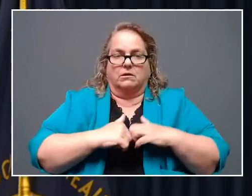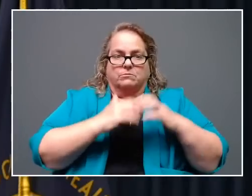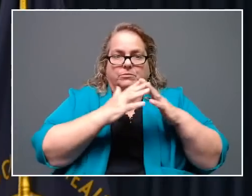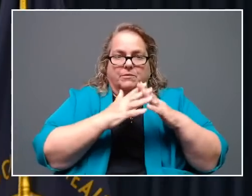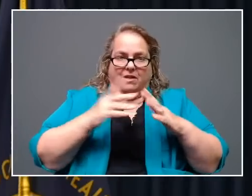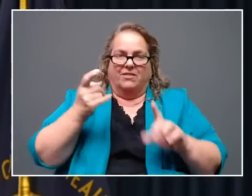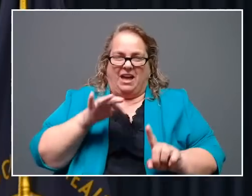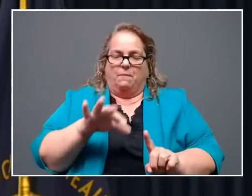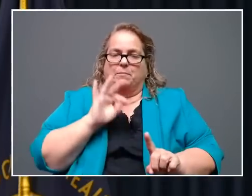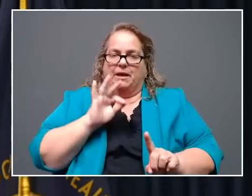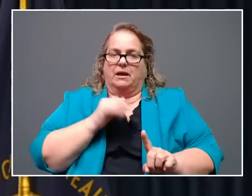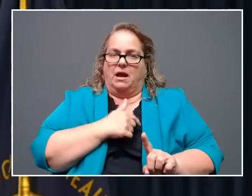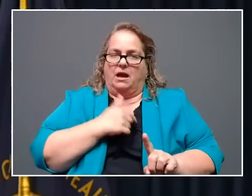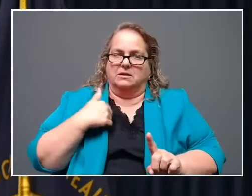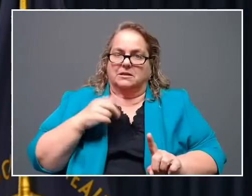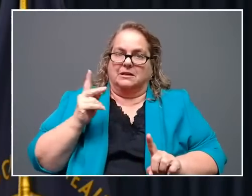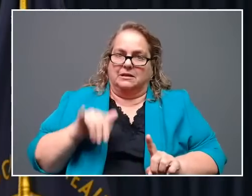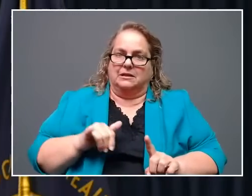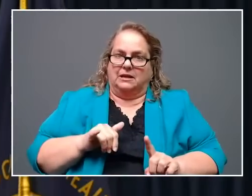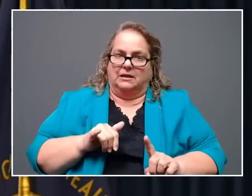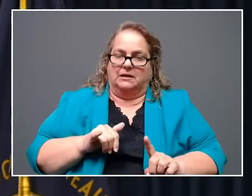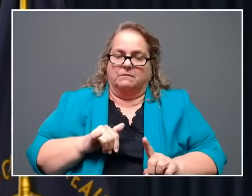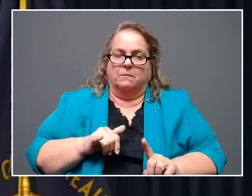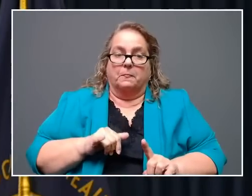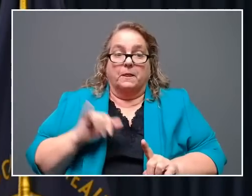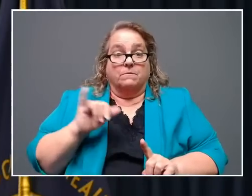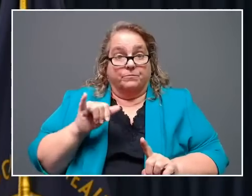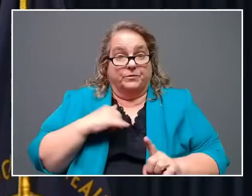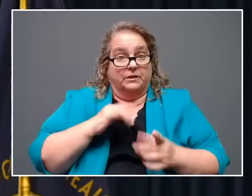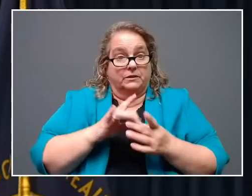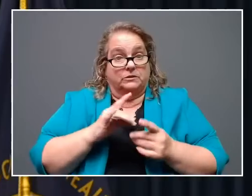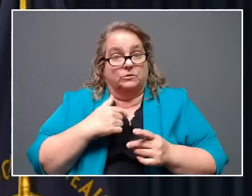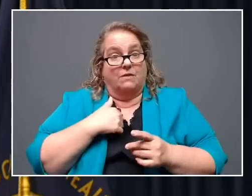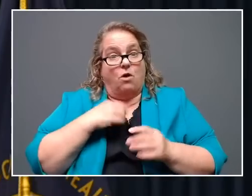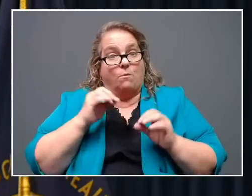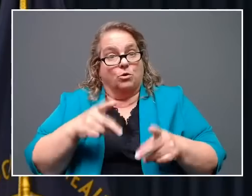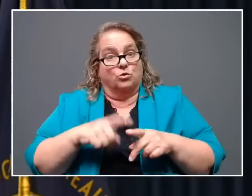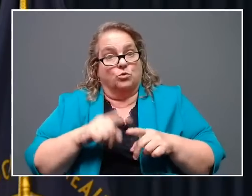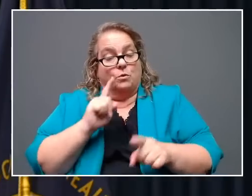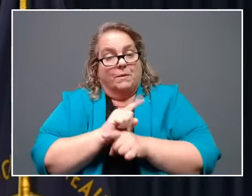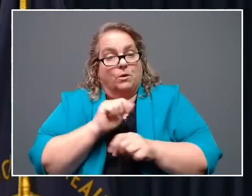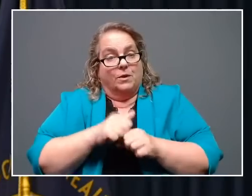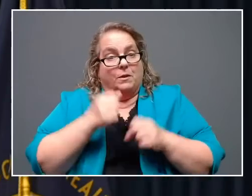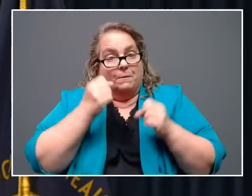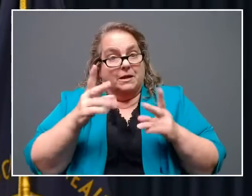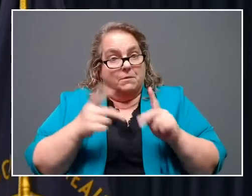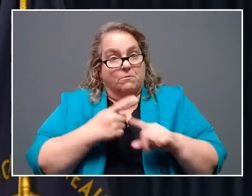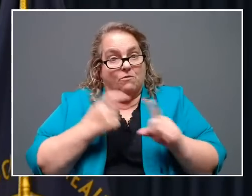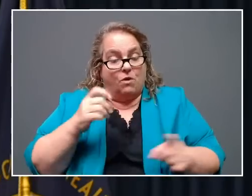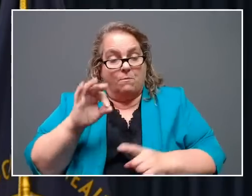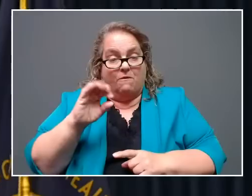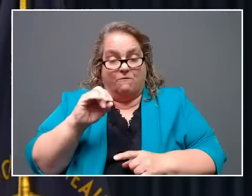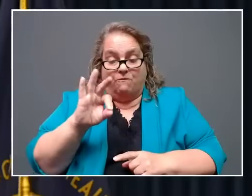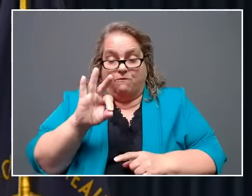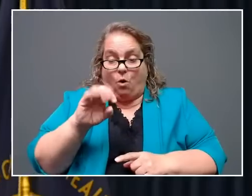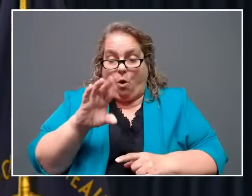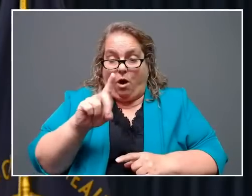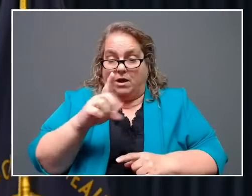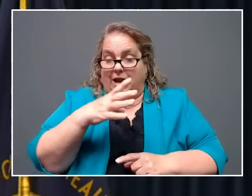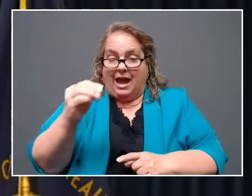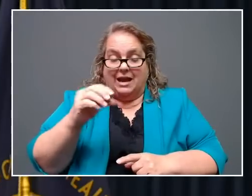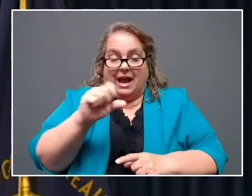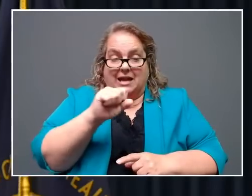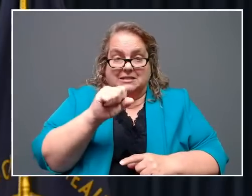it. Also mention that I got a chance to meet with a number of folks from Ford and SK Innovation just today